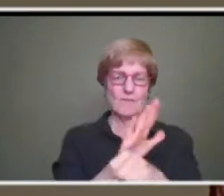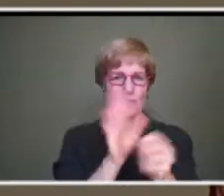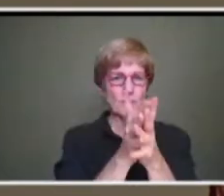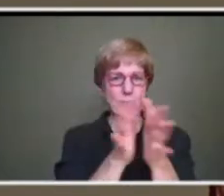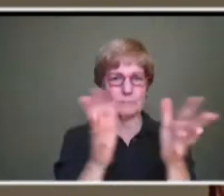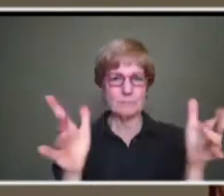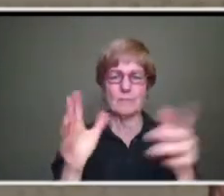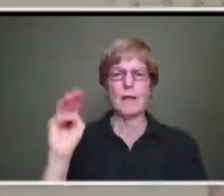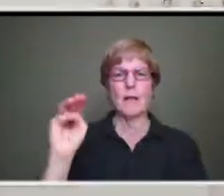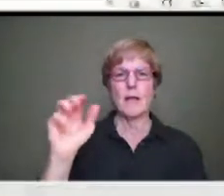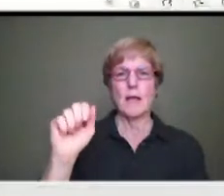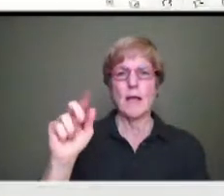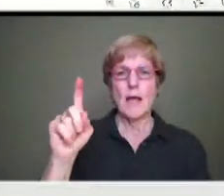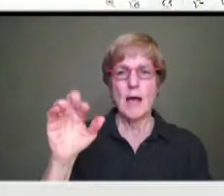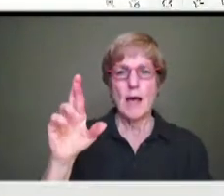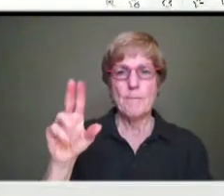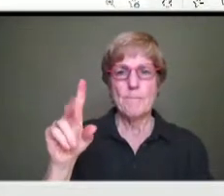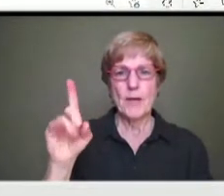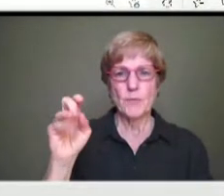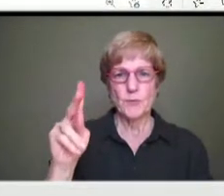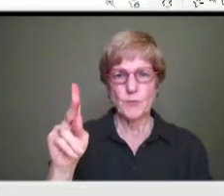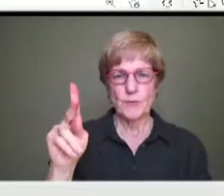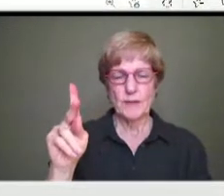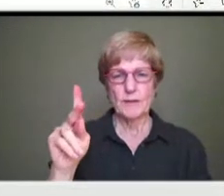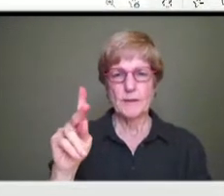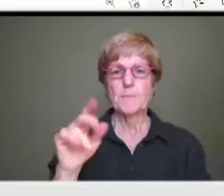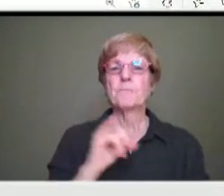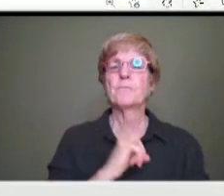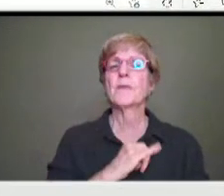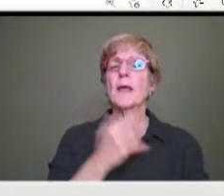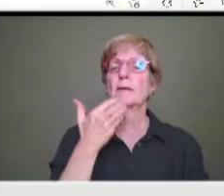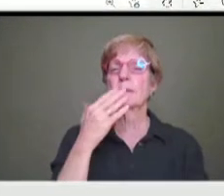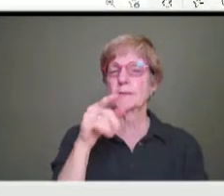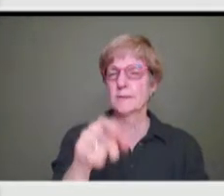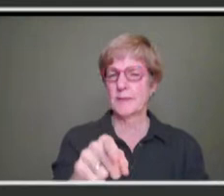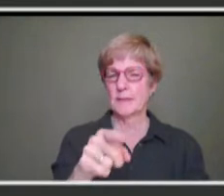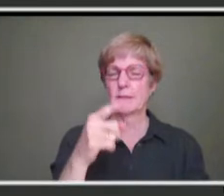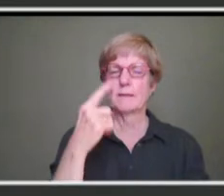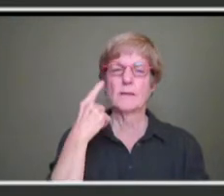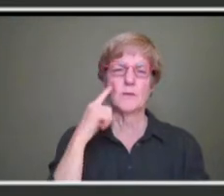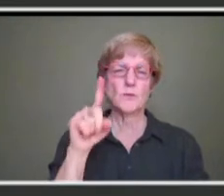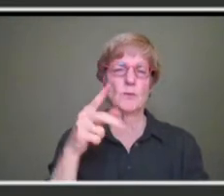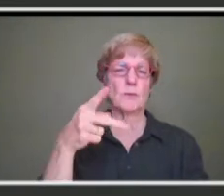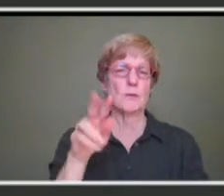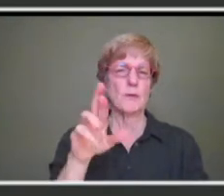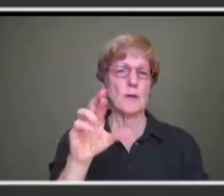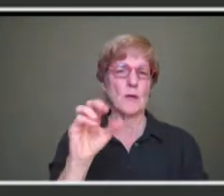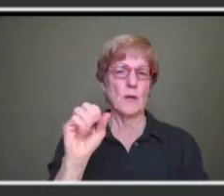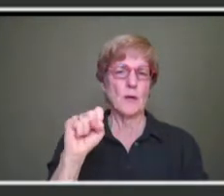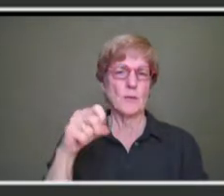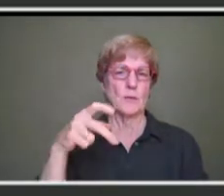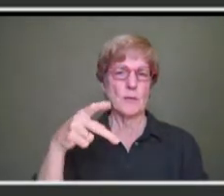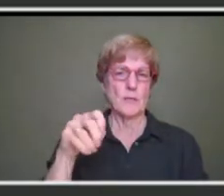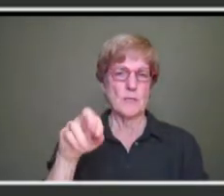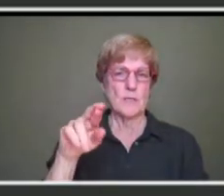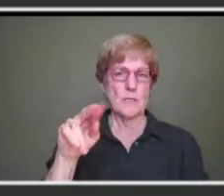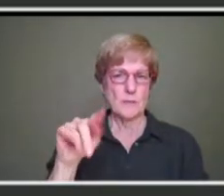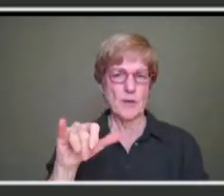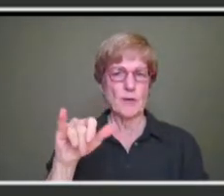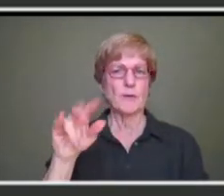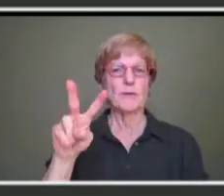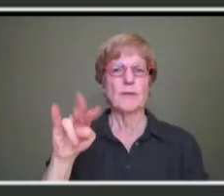Mallard Creek quadrant and I don't and I've sent this to uh Prosperity Village uh president I mean